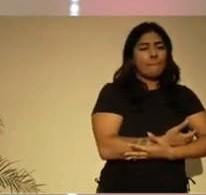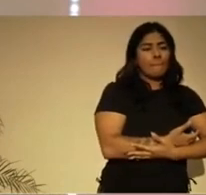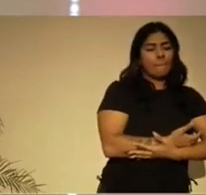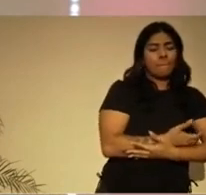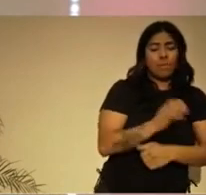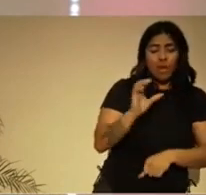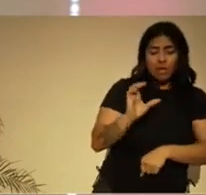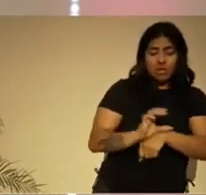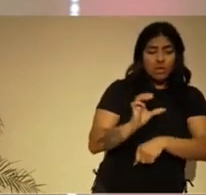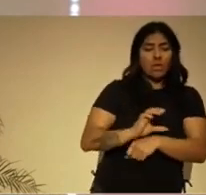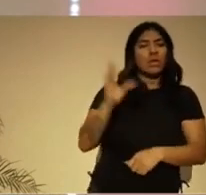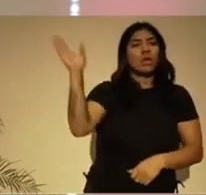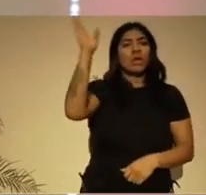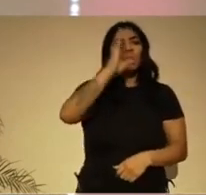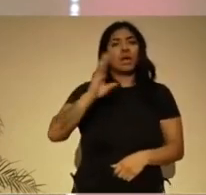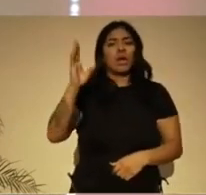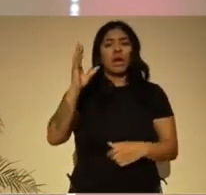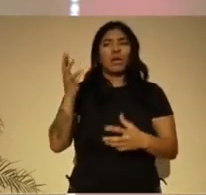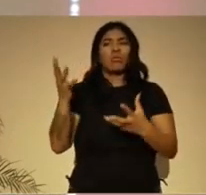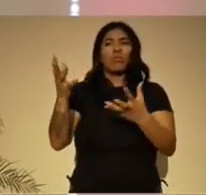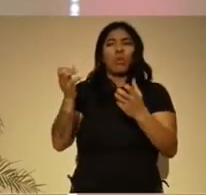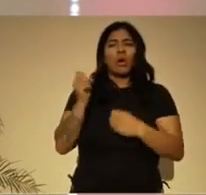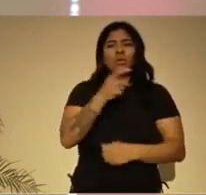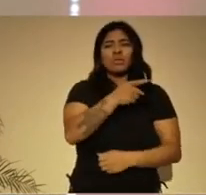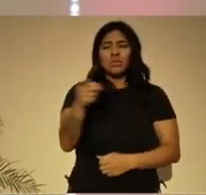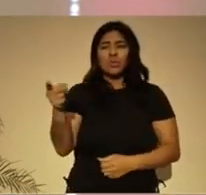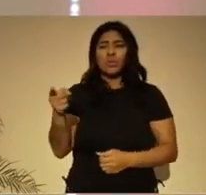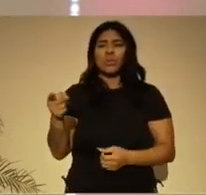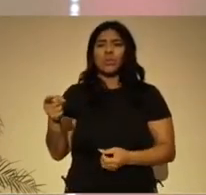Church, God wants you to receive the full reward.